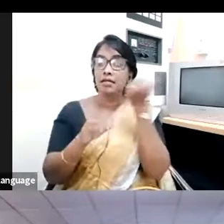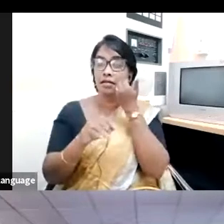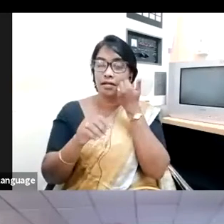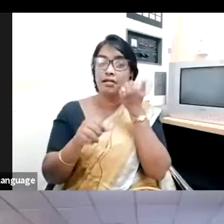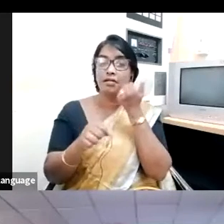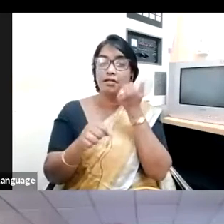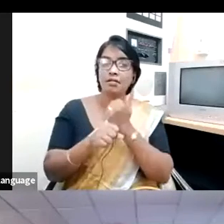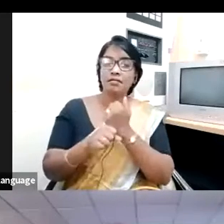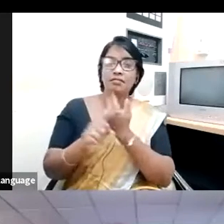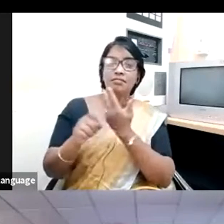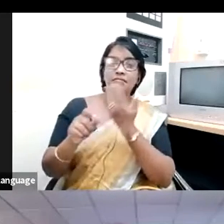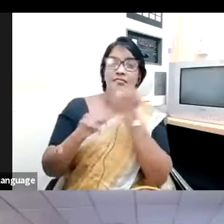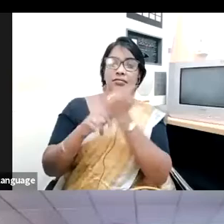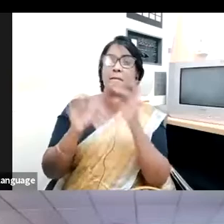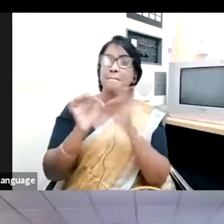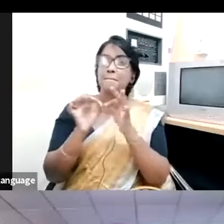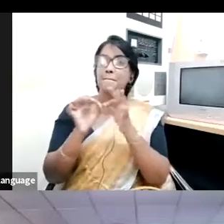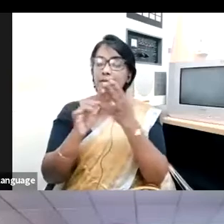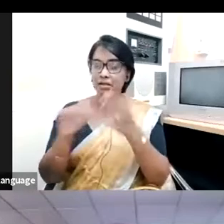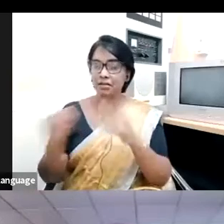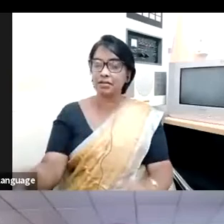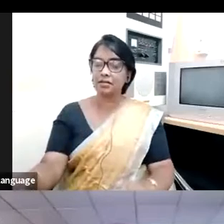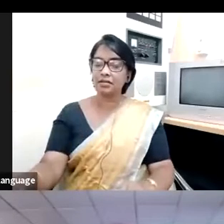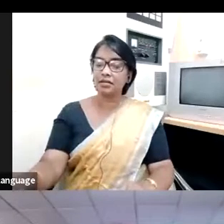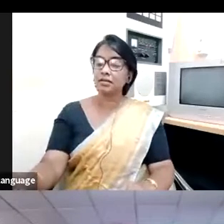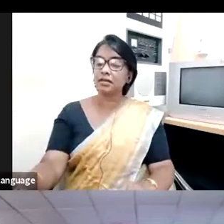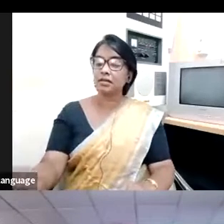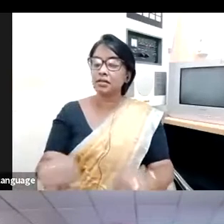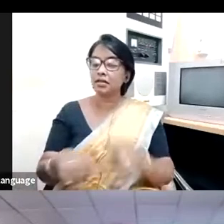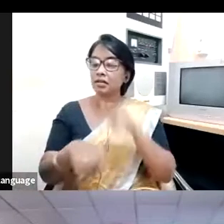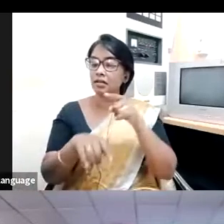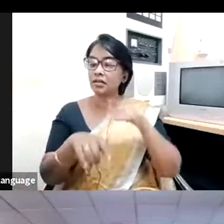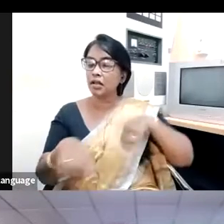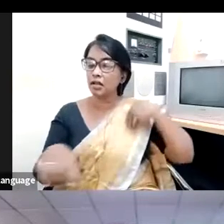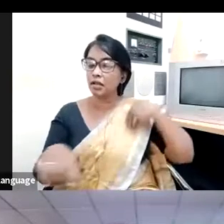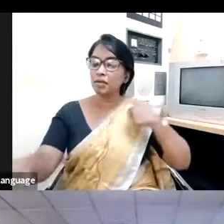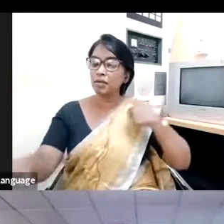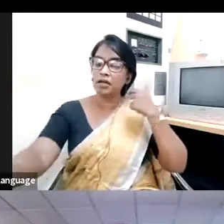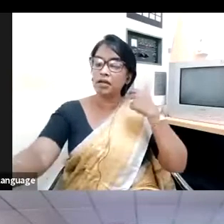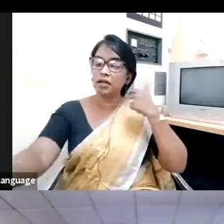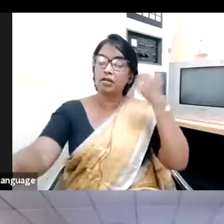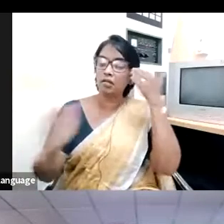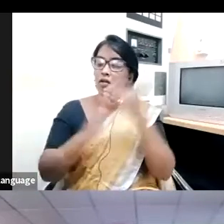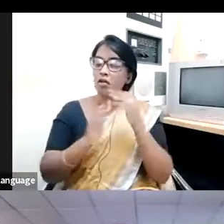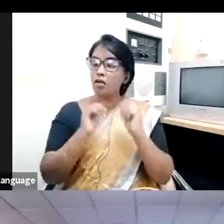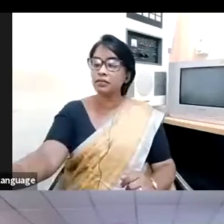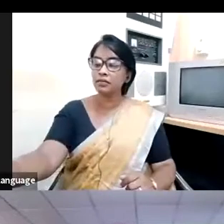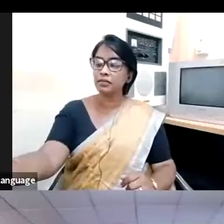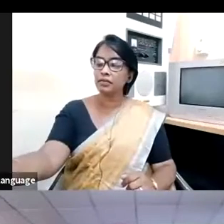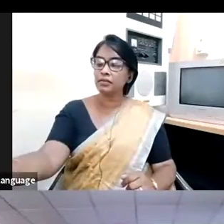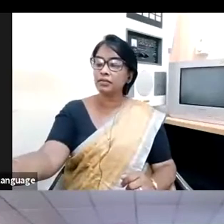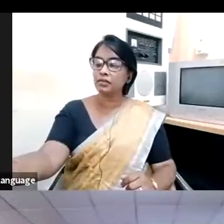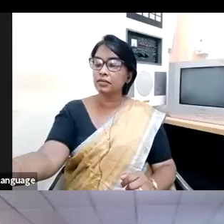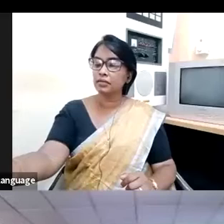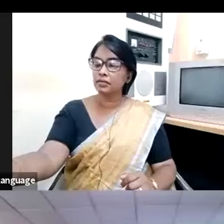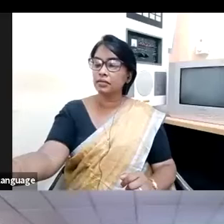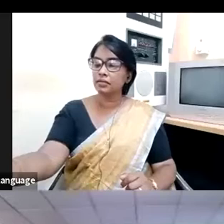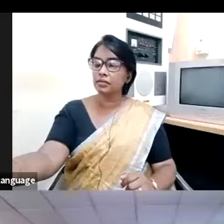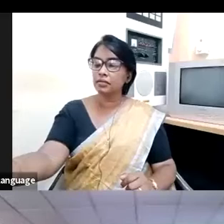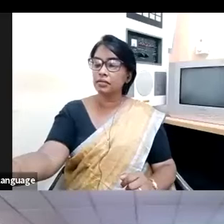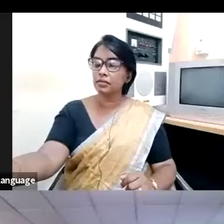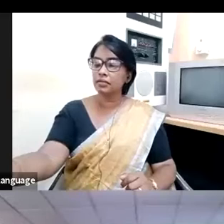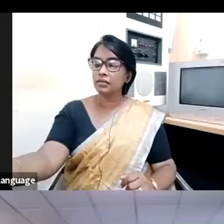big message for the one single message to everyone listening in today? I will talk about